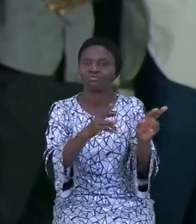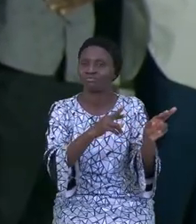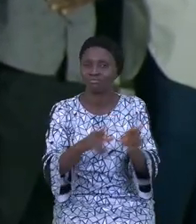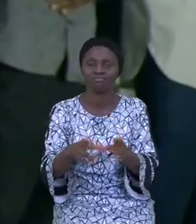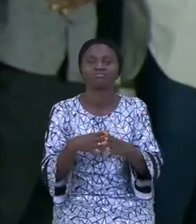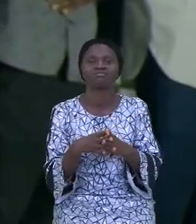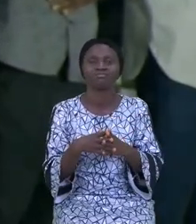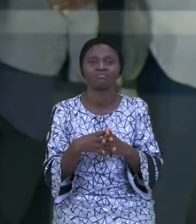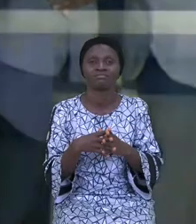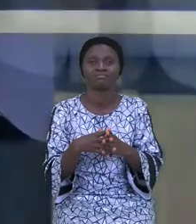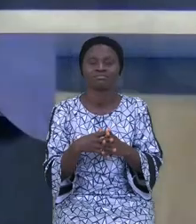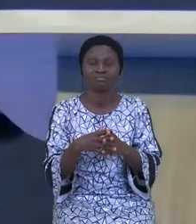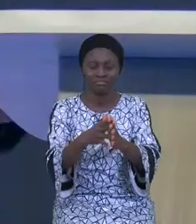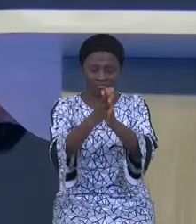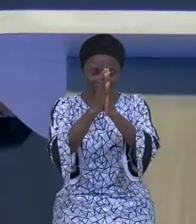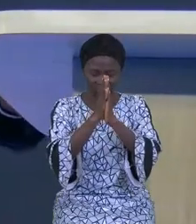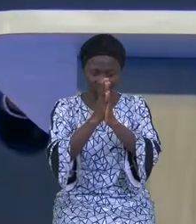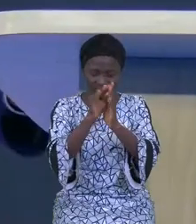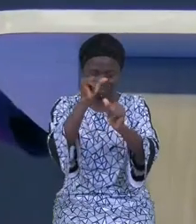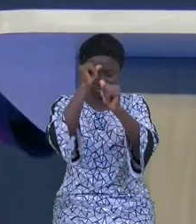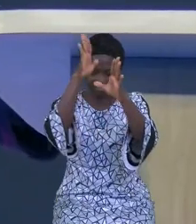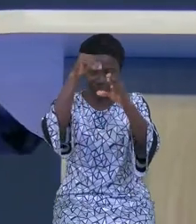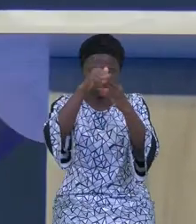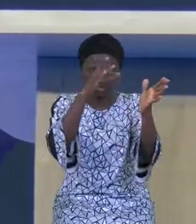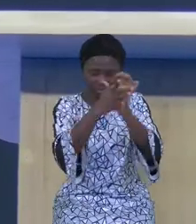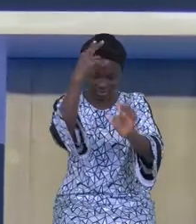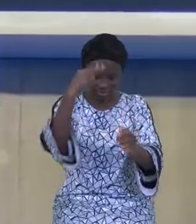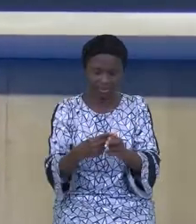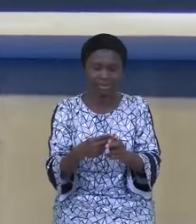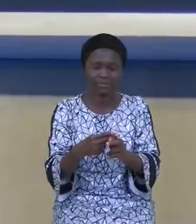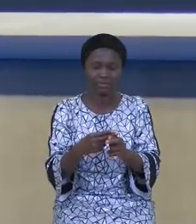Amen. We're praying now. Father, in Jesus' name, amen.